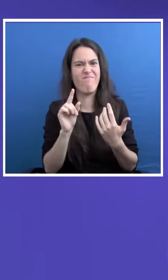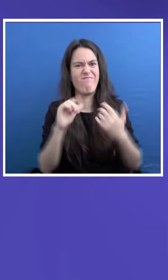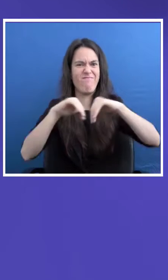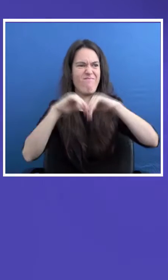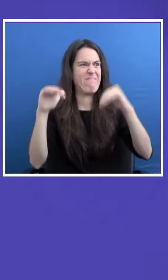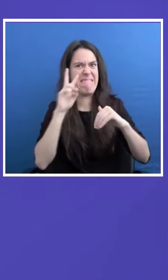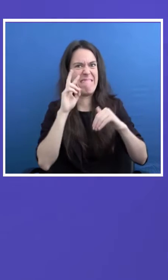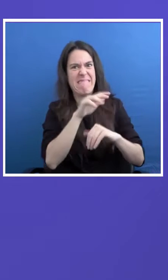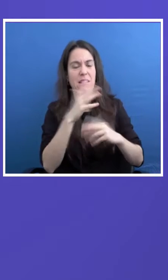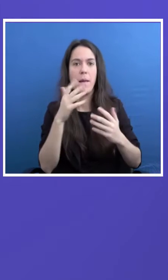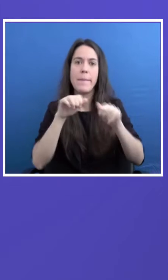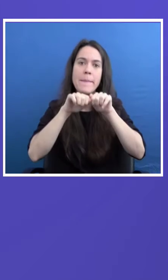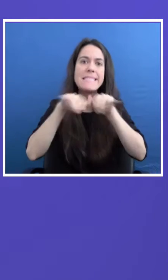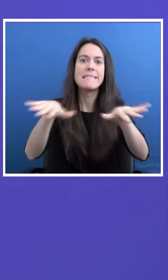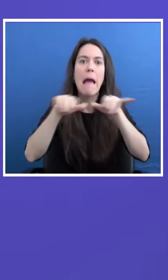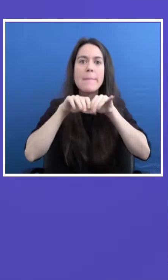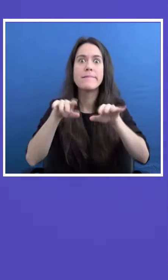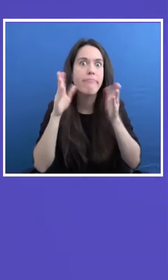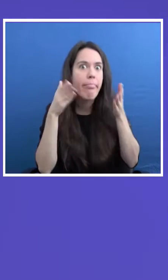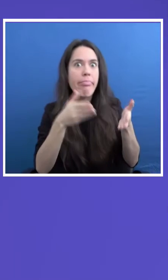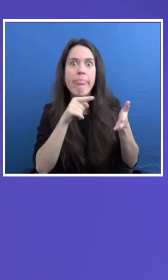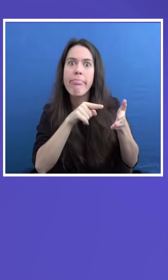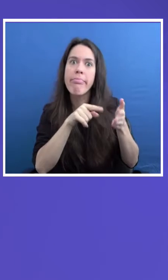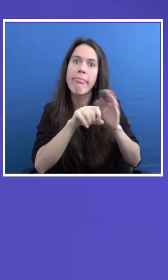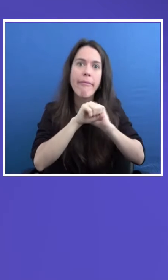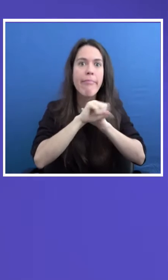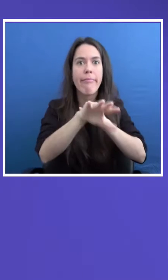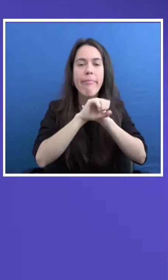media with the 9/11